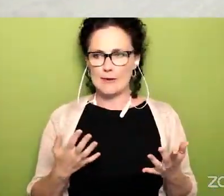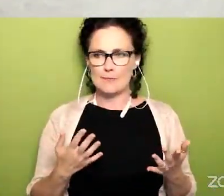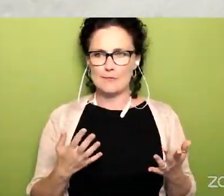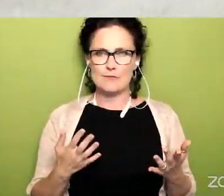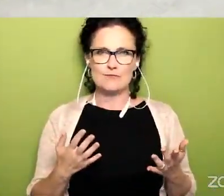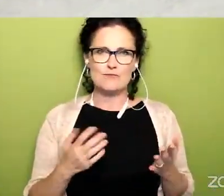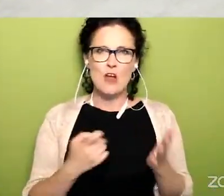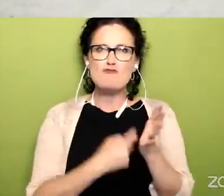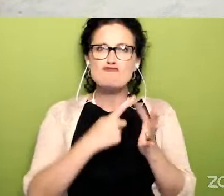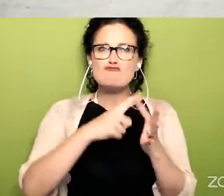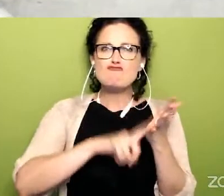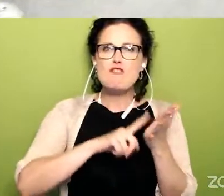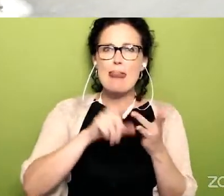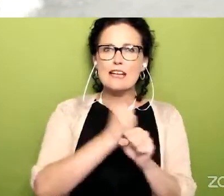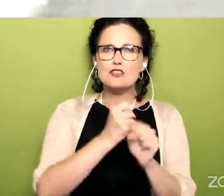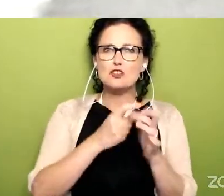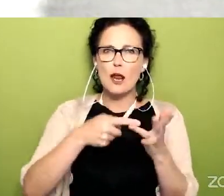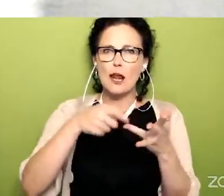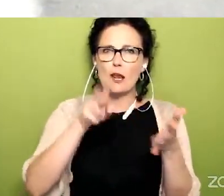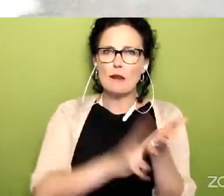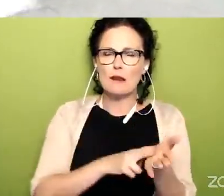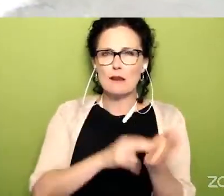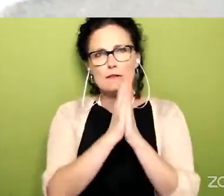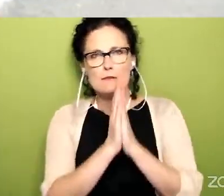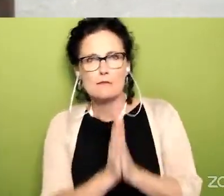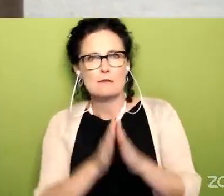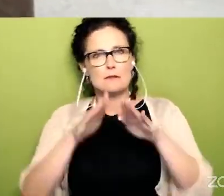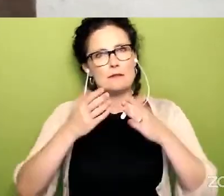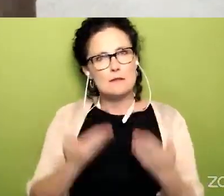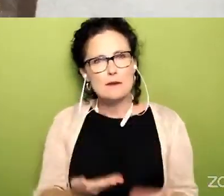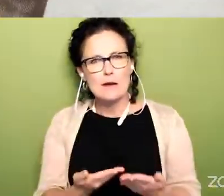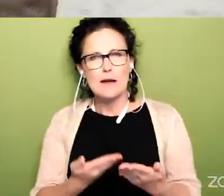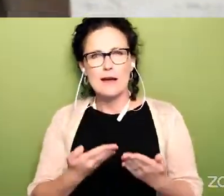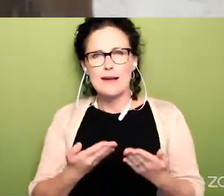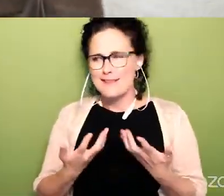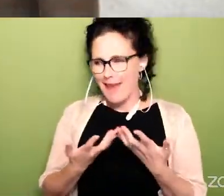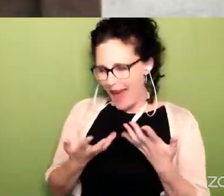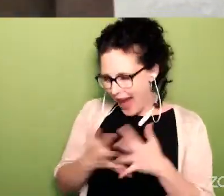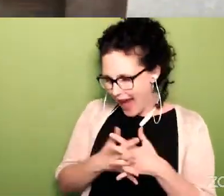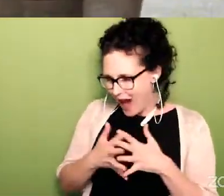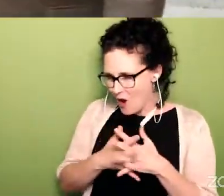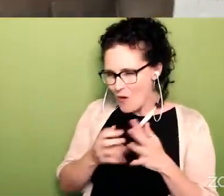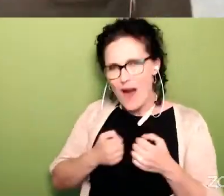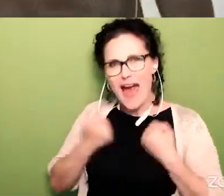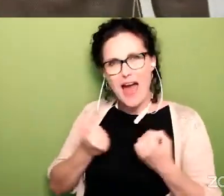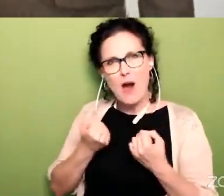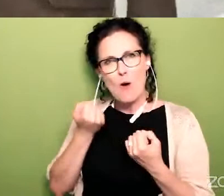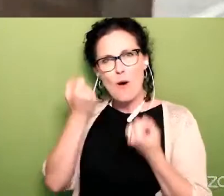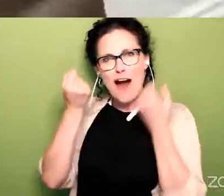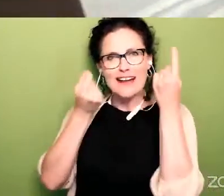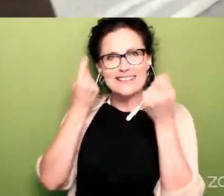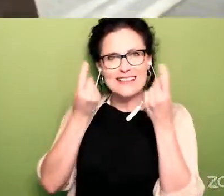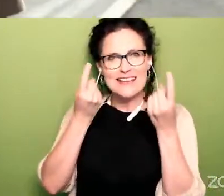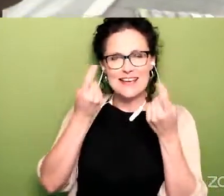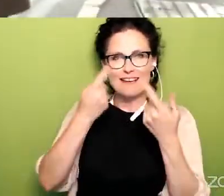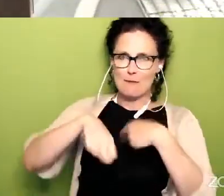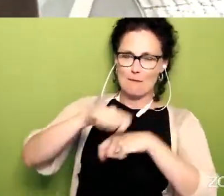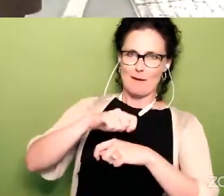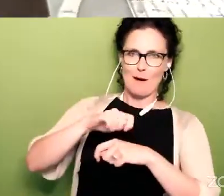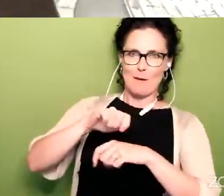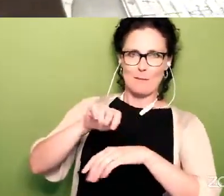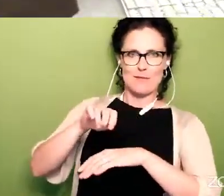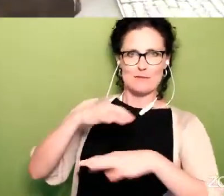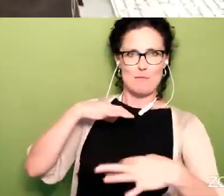piece, because at the start it was kind of us just sitting on Zoom sort of conveying what we thought faith was, and then